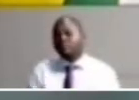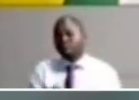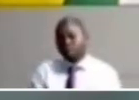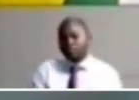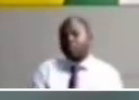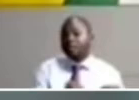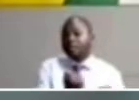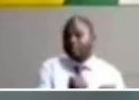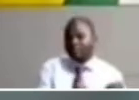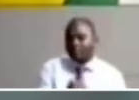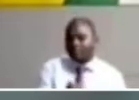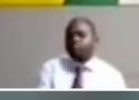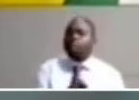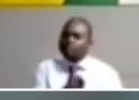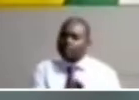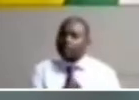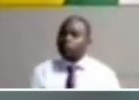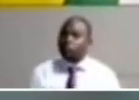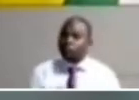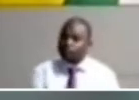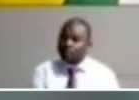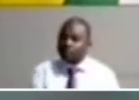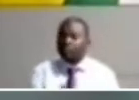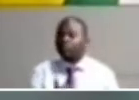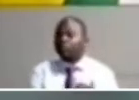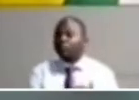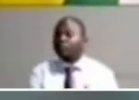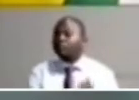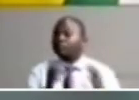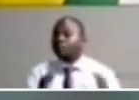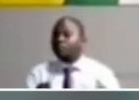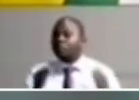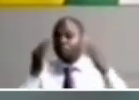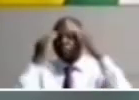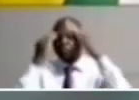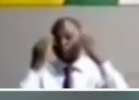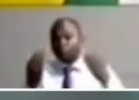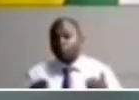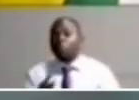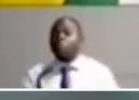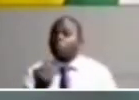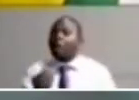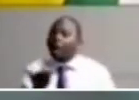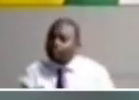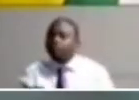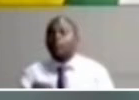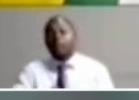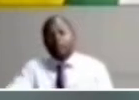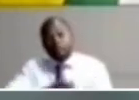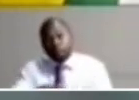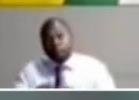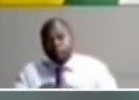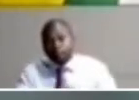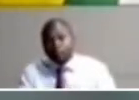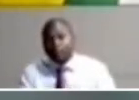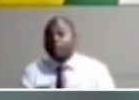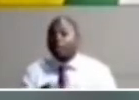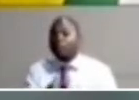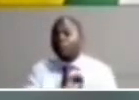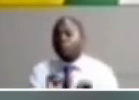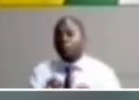that movement would be dangerous because we do not know who has the virus now and who does not